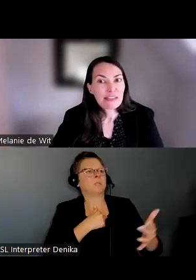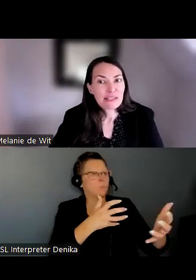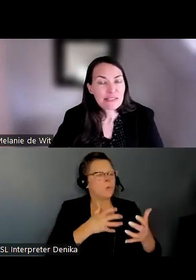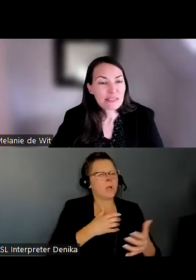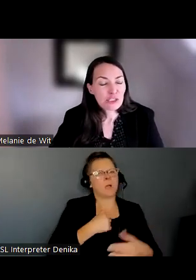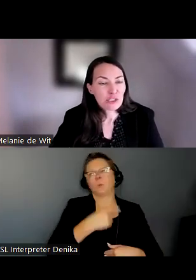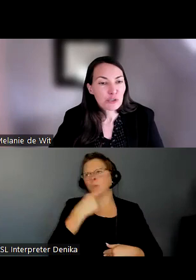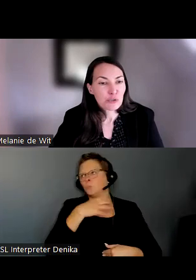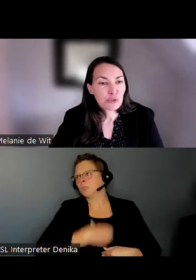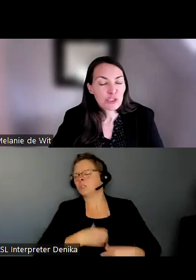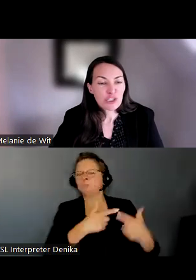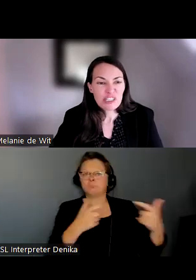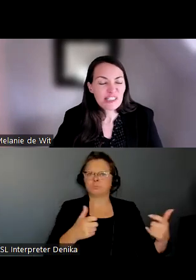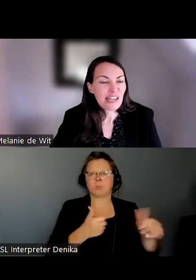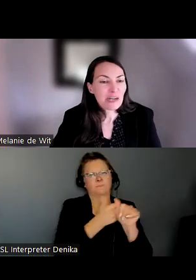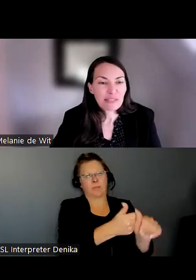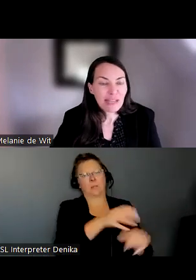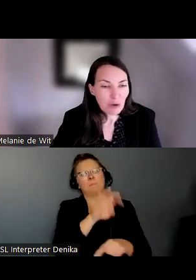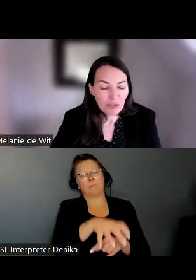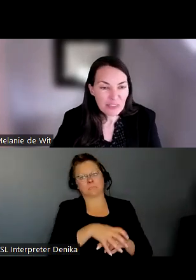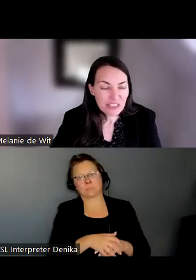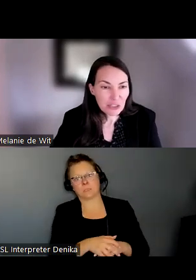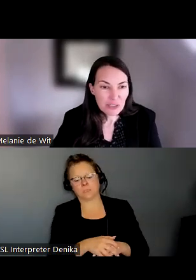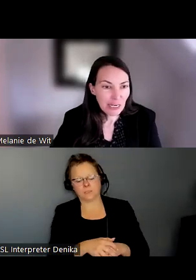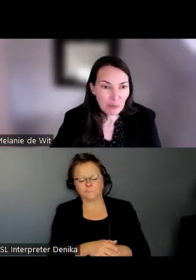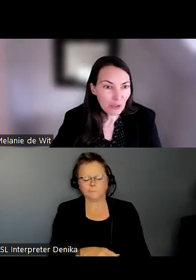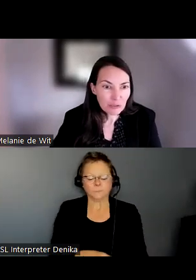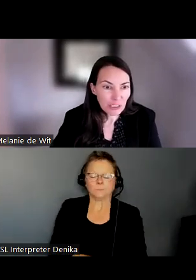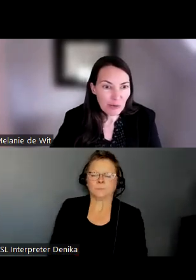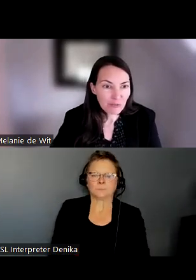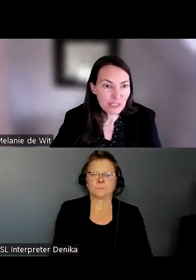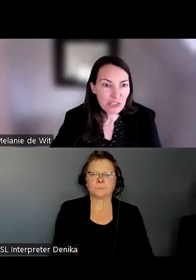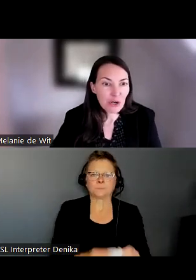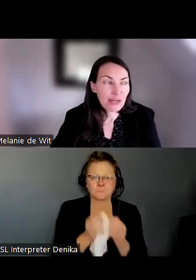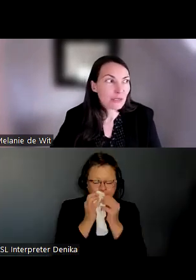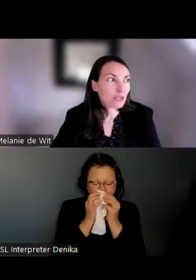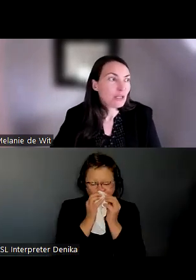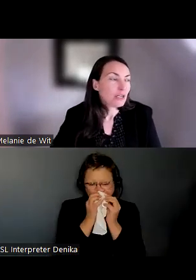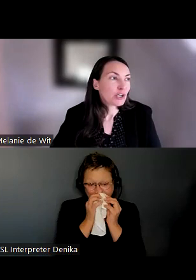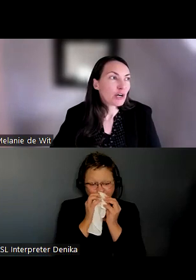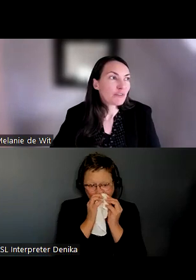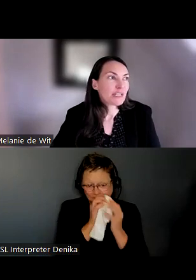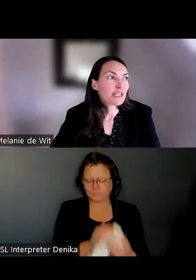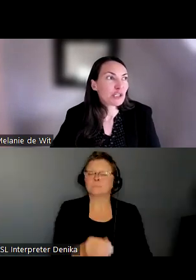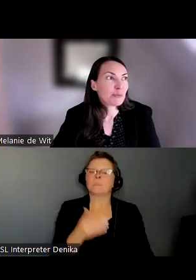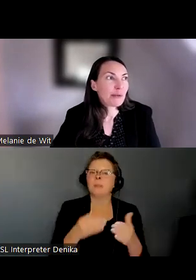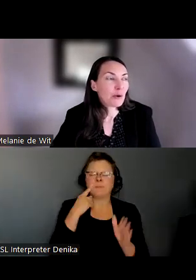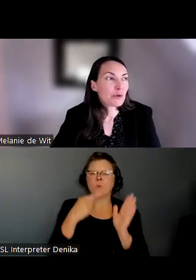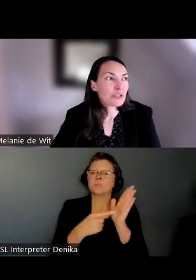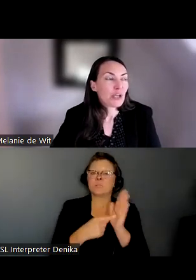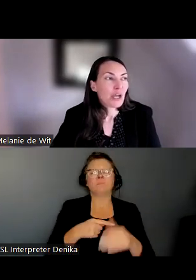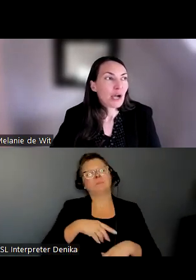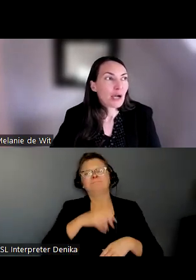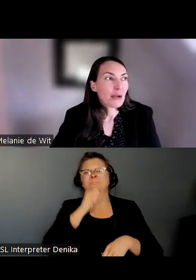be things that you just said out loud at the dinner table. You know, every time a conversation